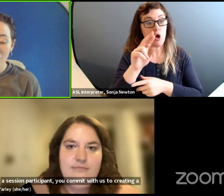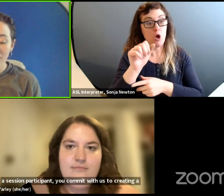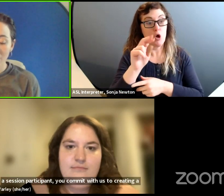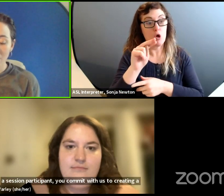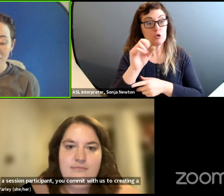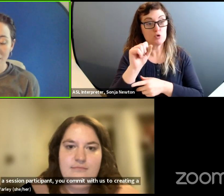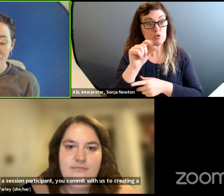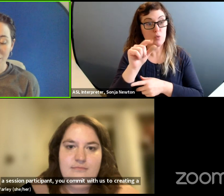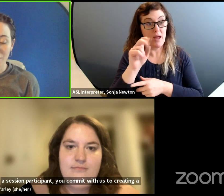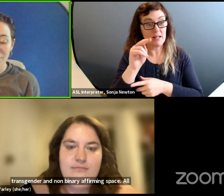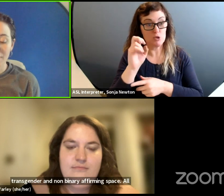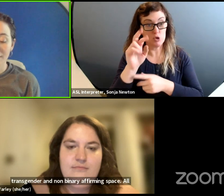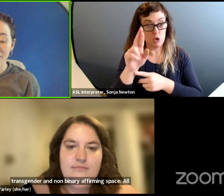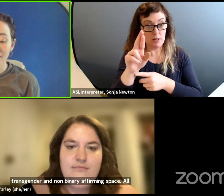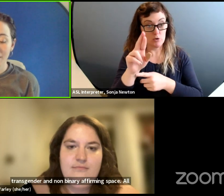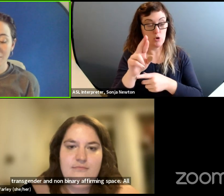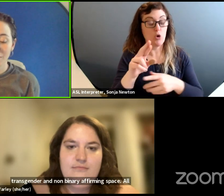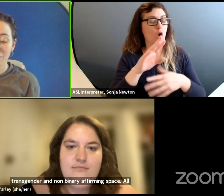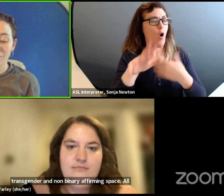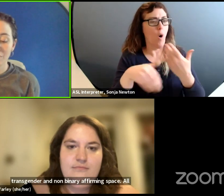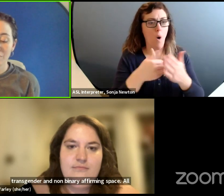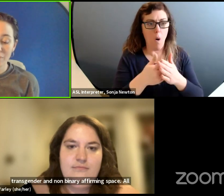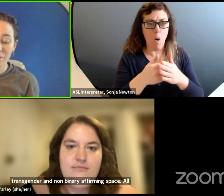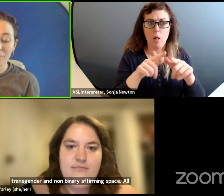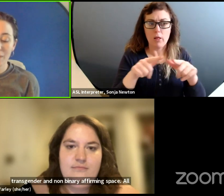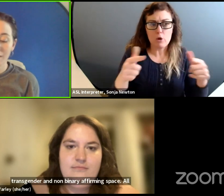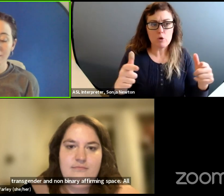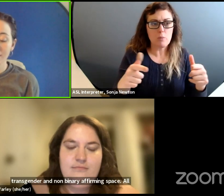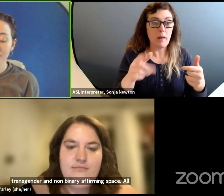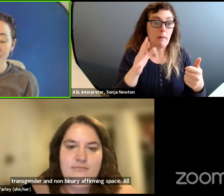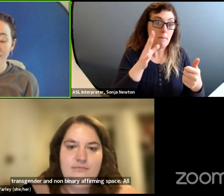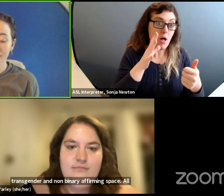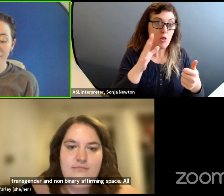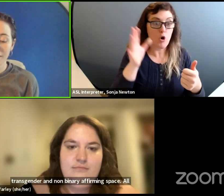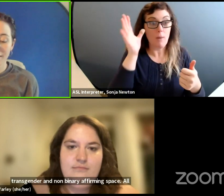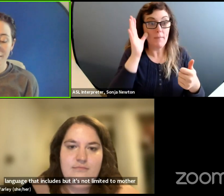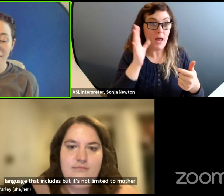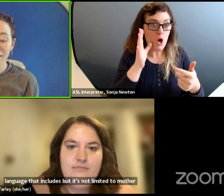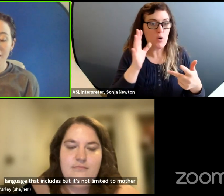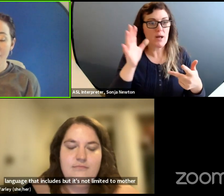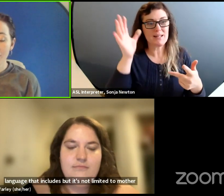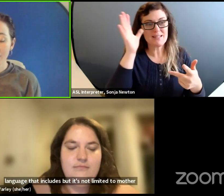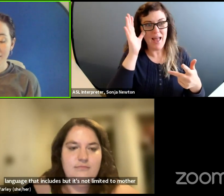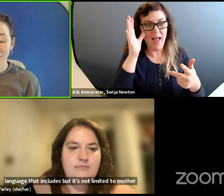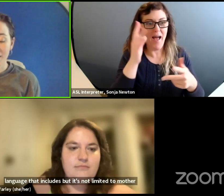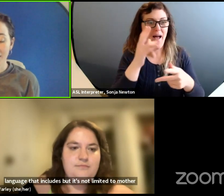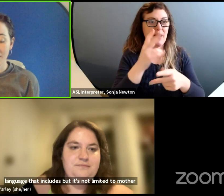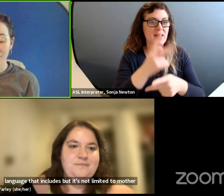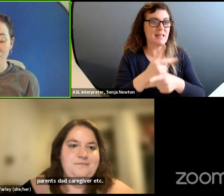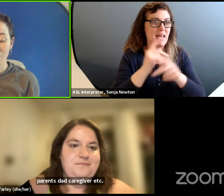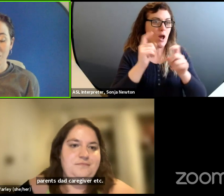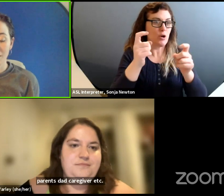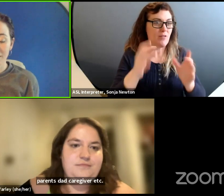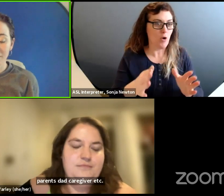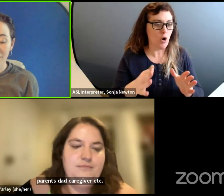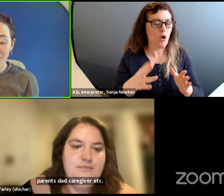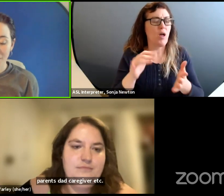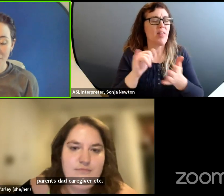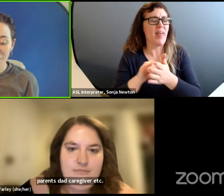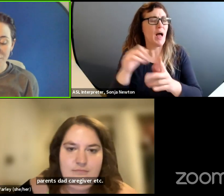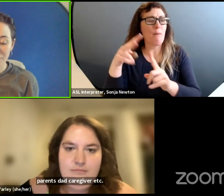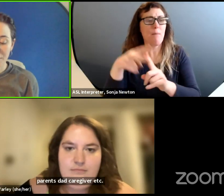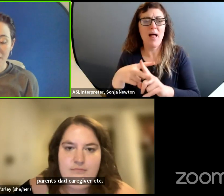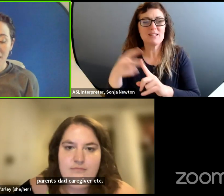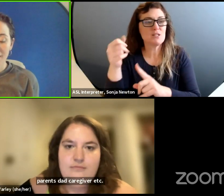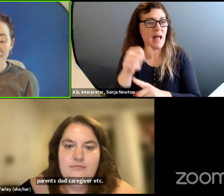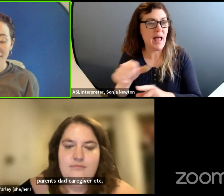All language that includes, but is not limited to, mother, parent, dad, caregiver, et cetera, applies to any individual who identifies with